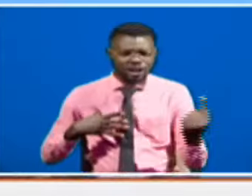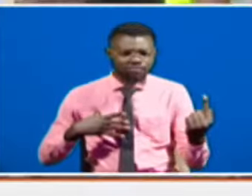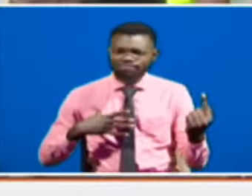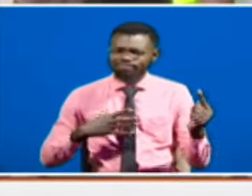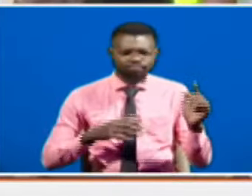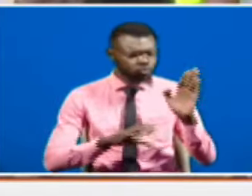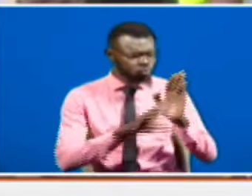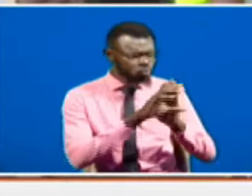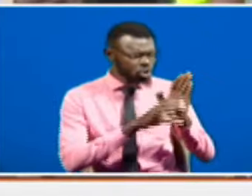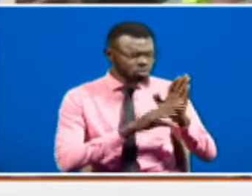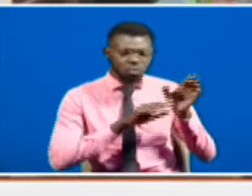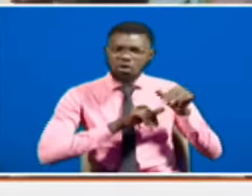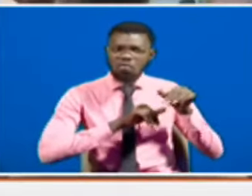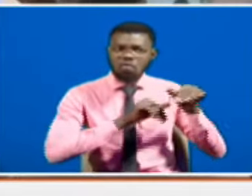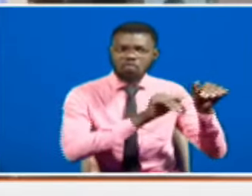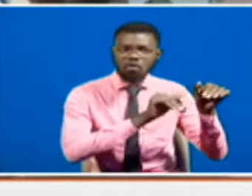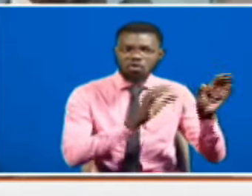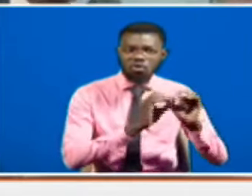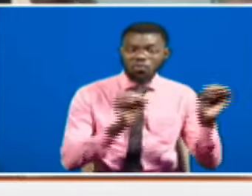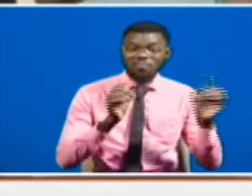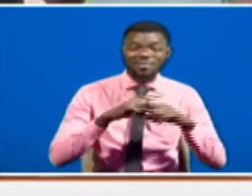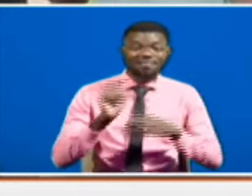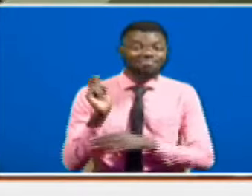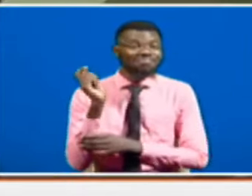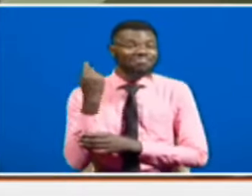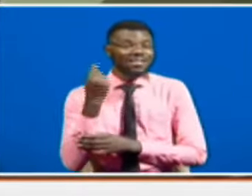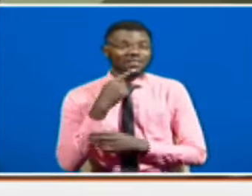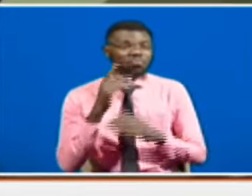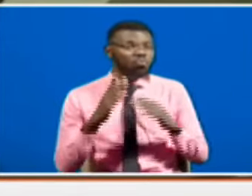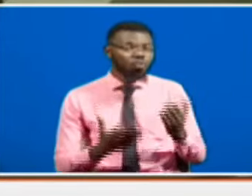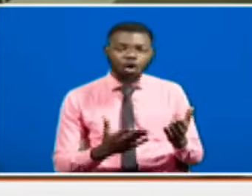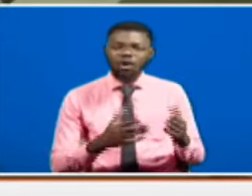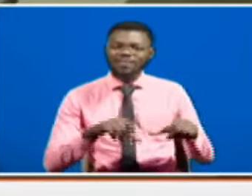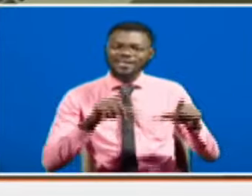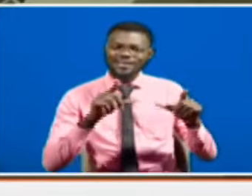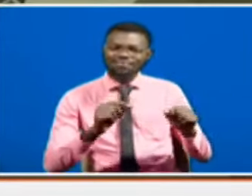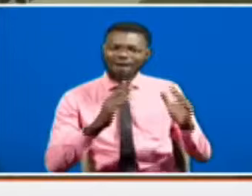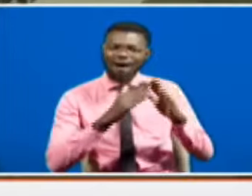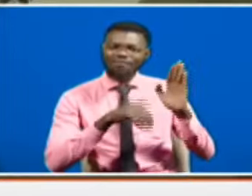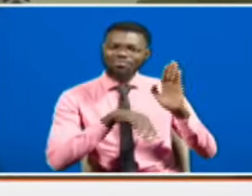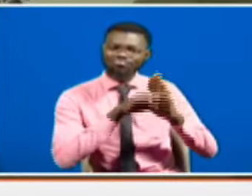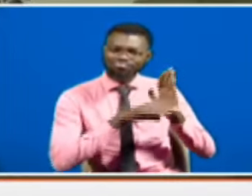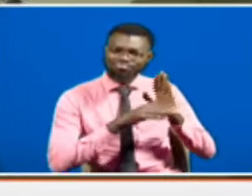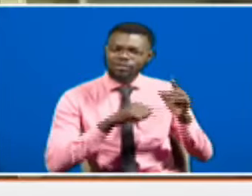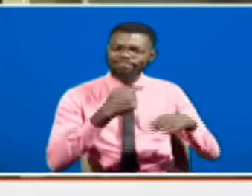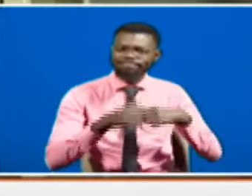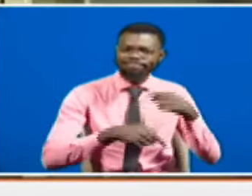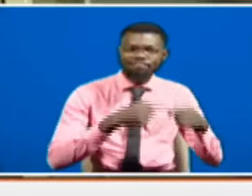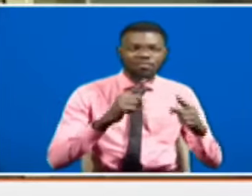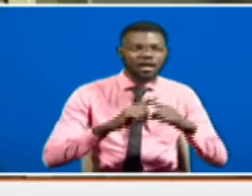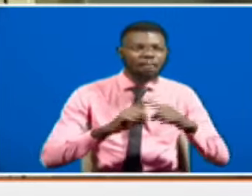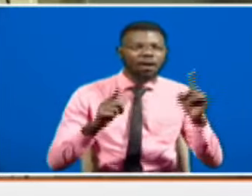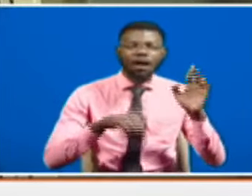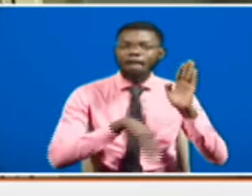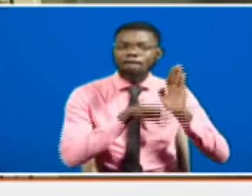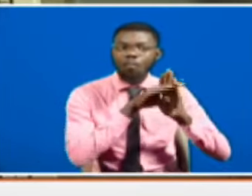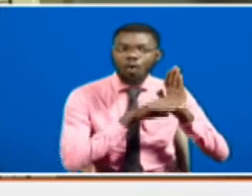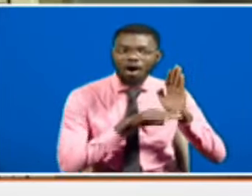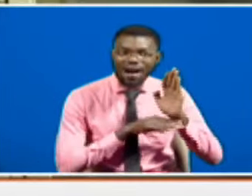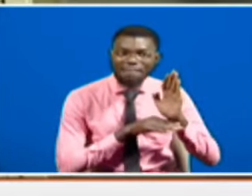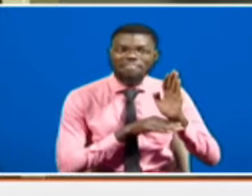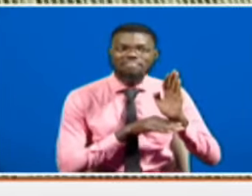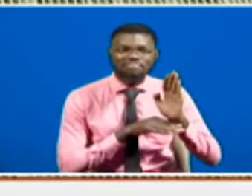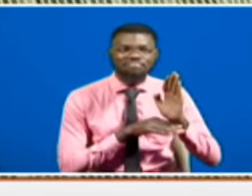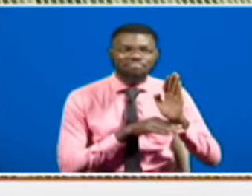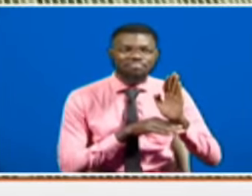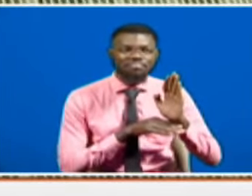unconstitutional. The president has, however, vowed to continue with the affordable housing project, but not stating how the program will be funded in the